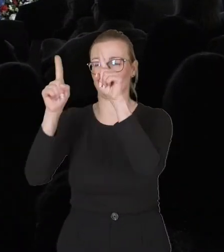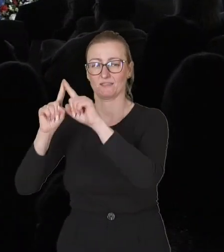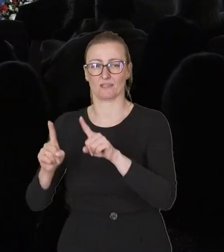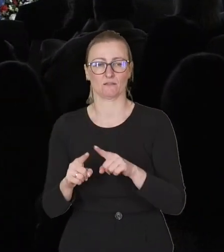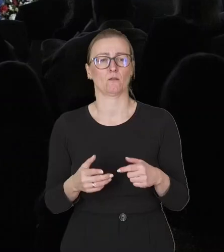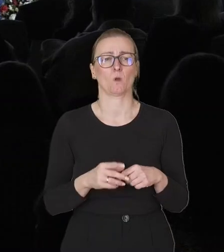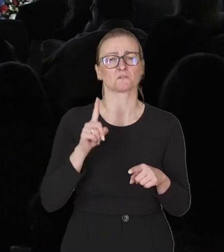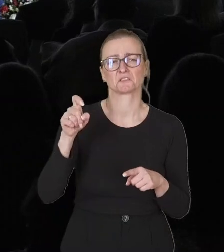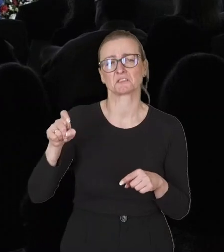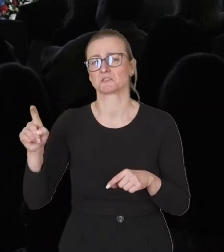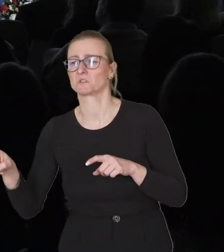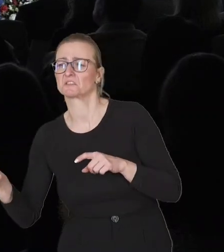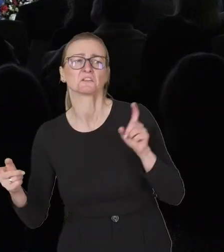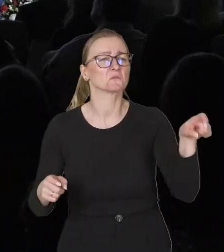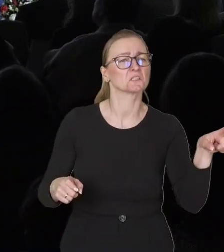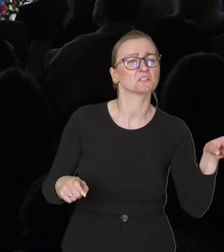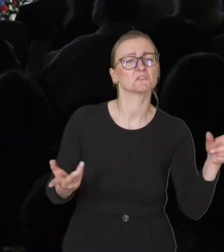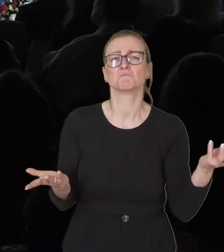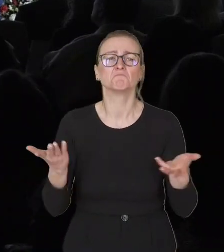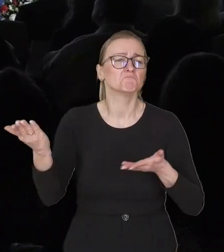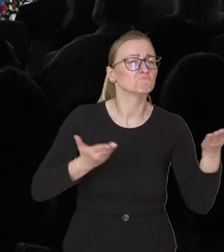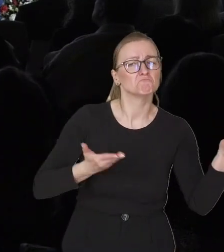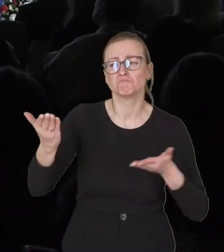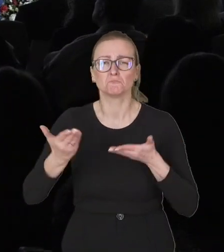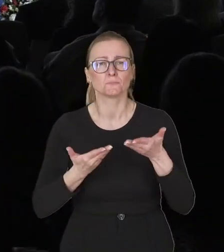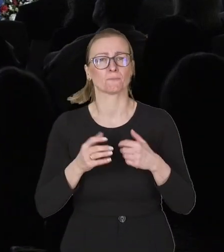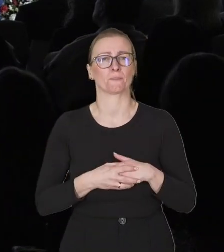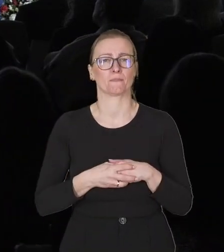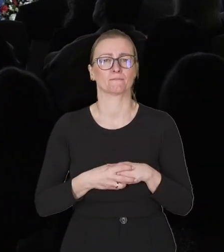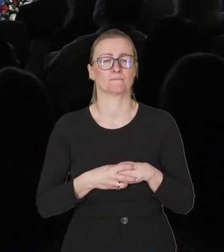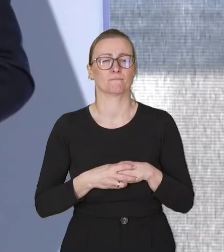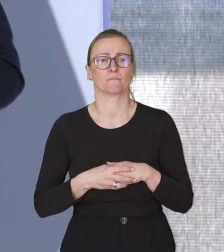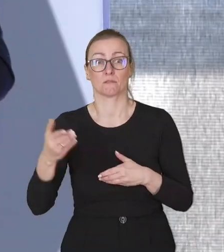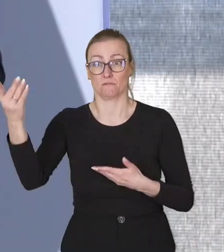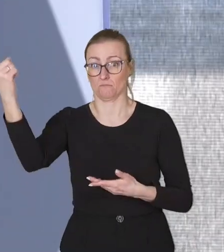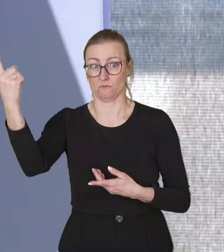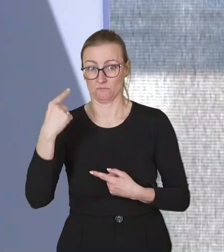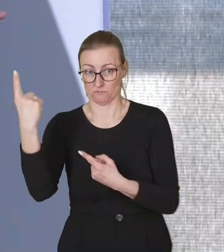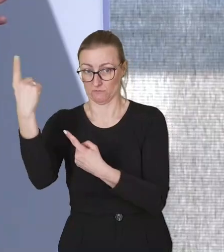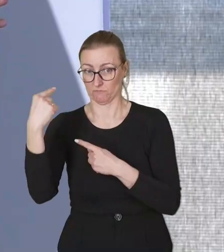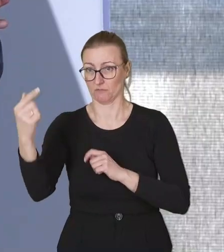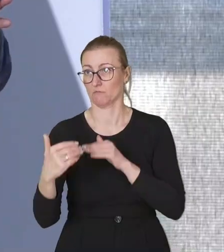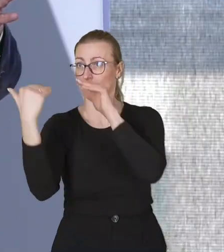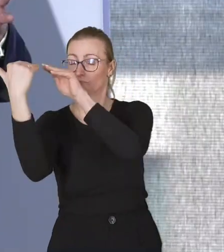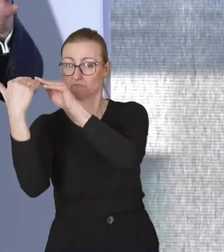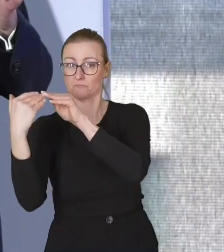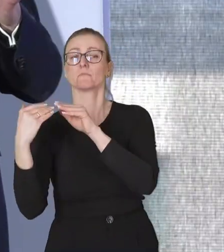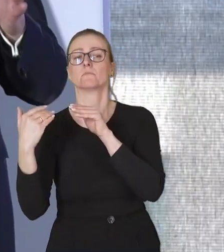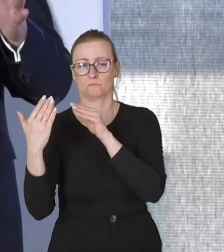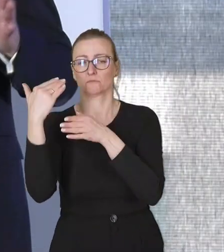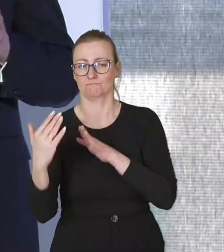widening gaps and to support regions that are less prepared for the transformation. And this is the topic which could be